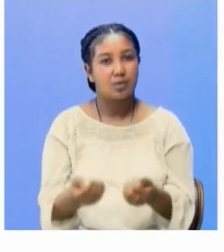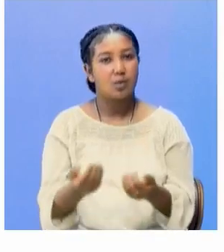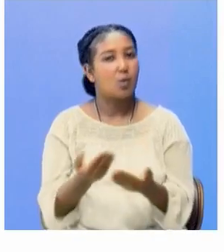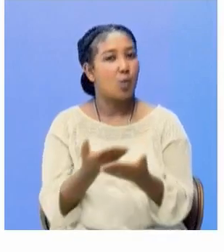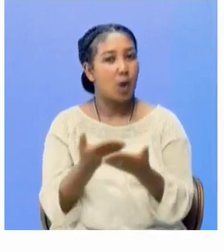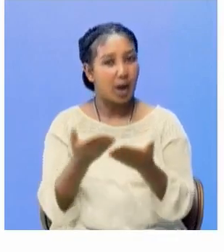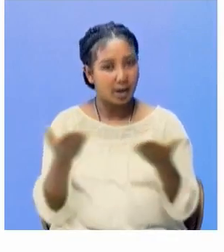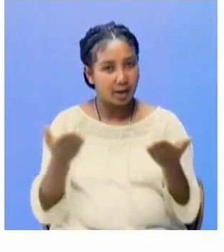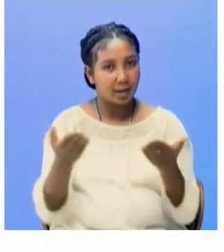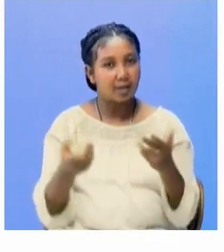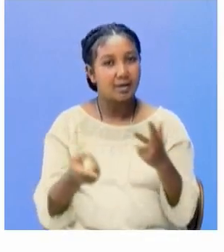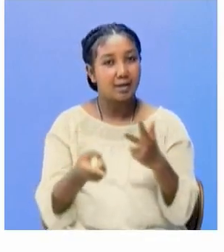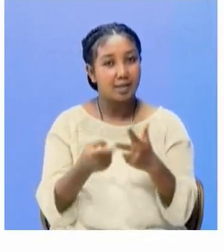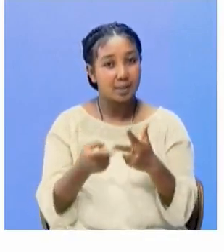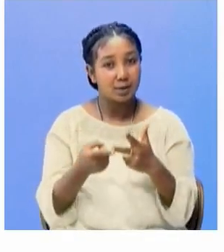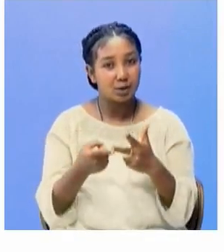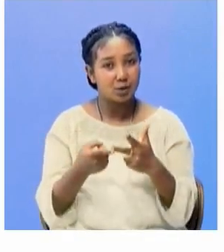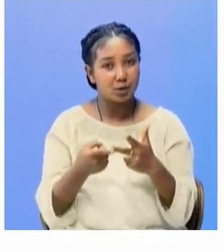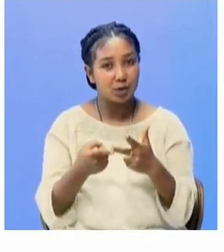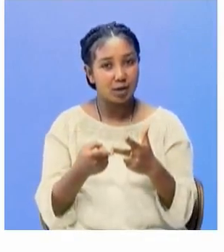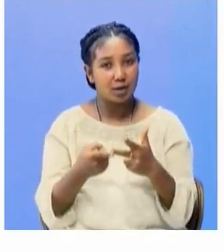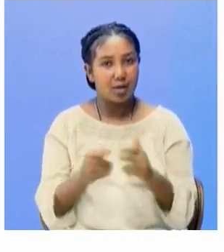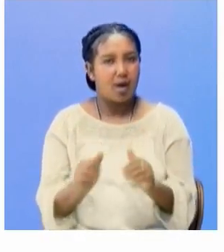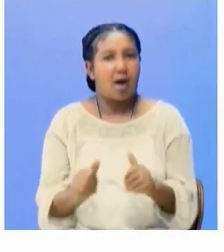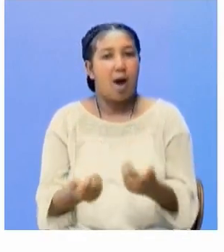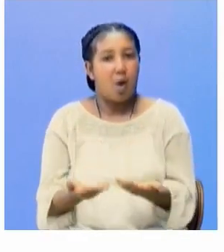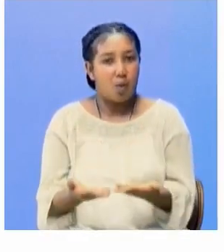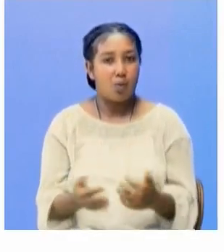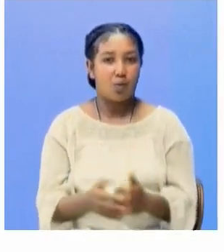where? Number 3, how?